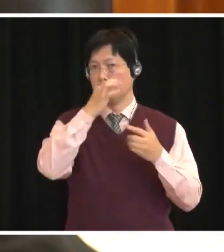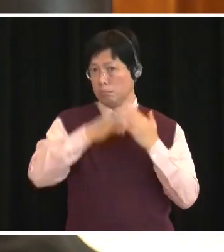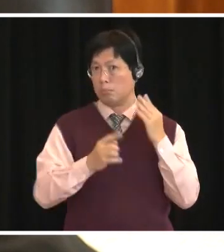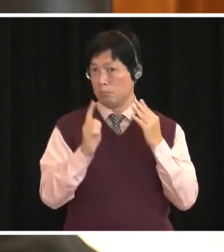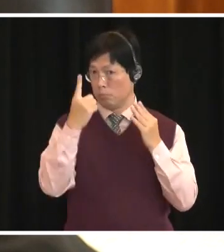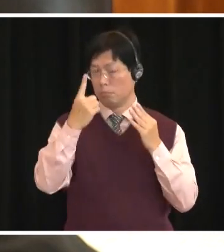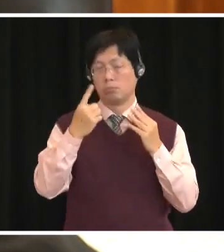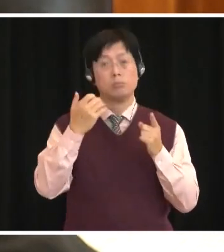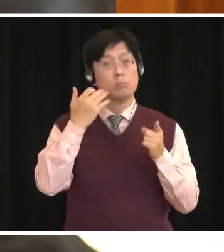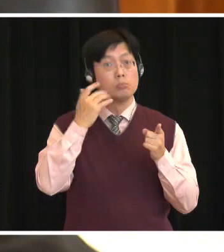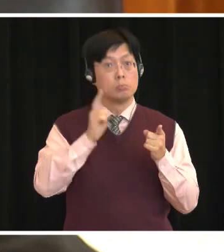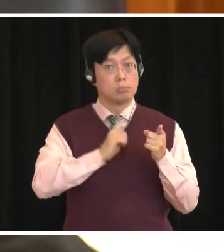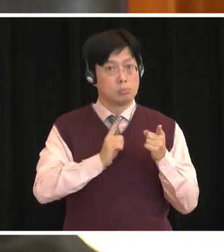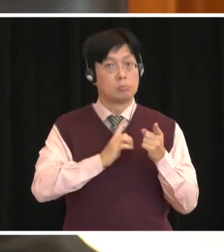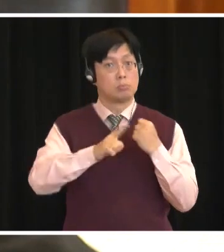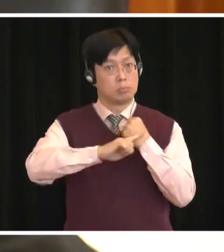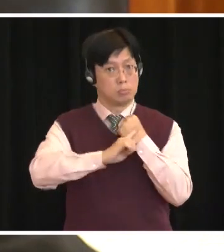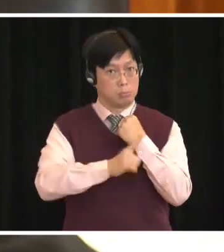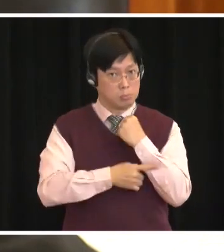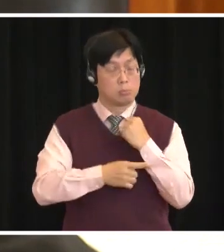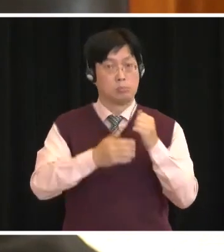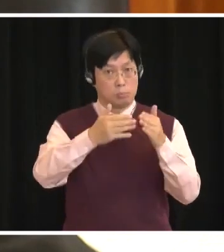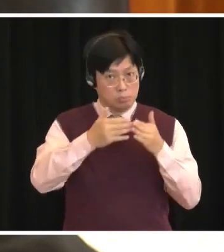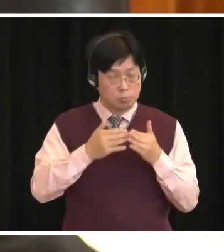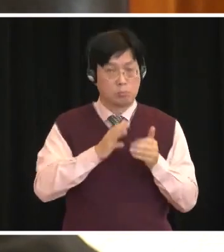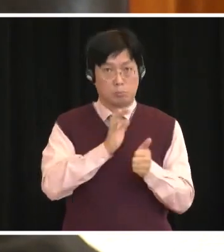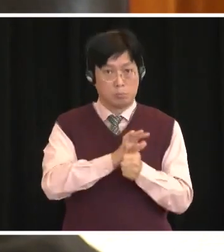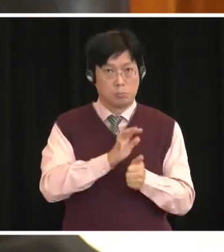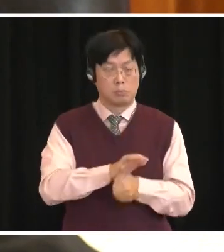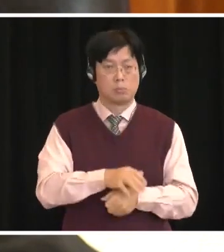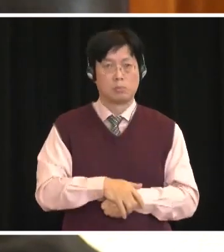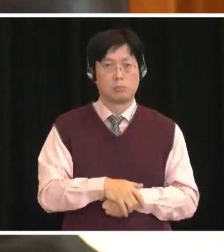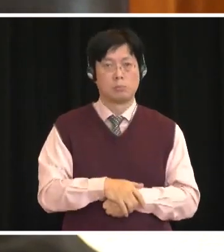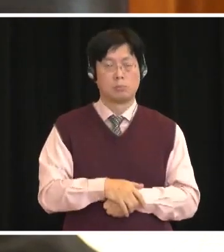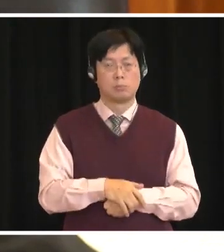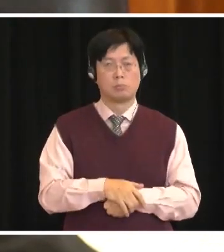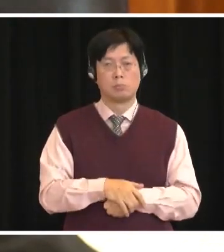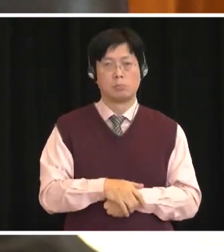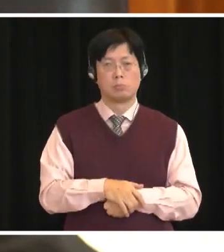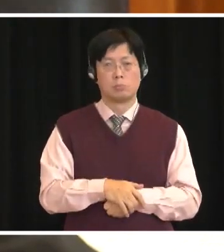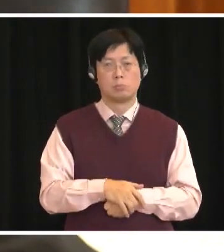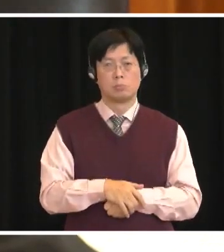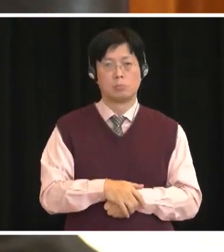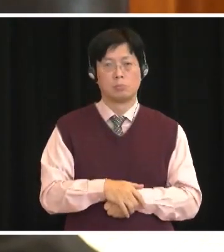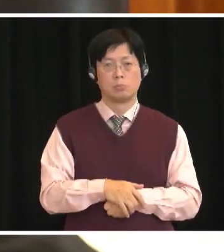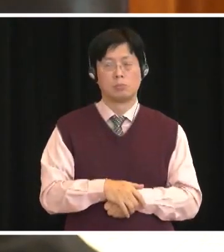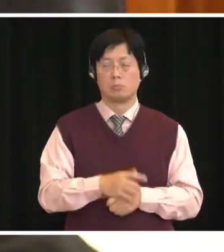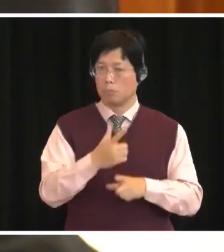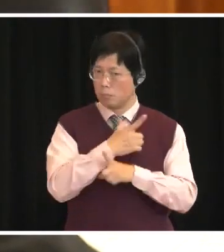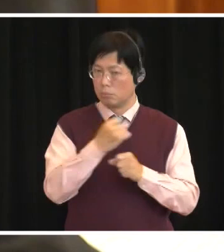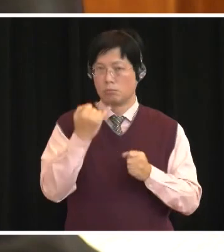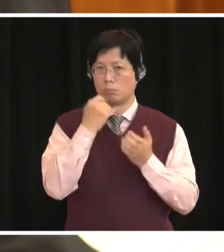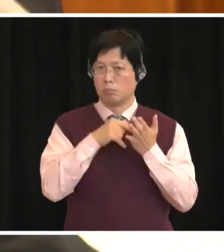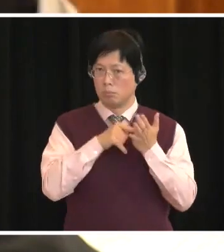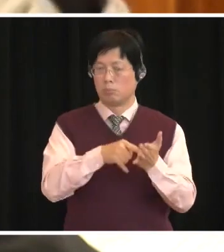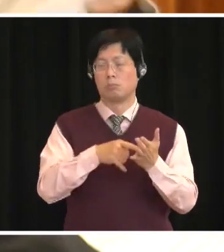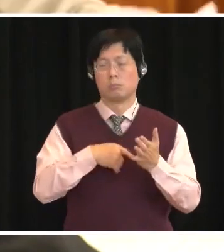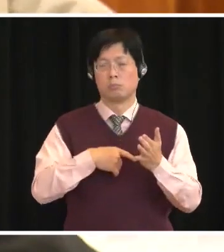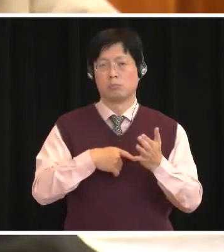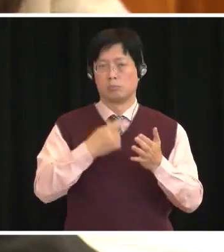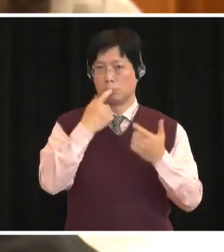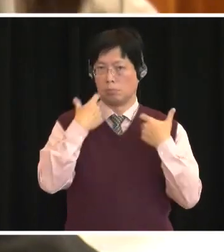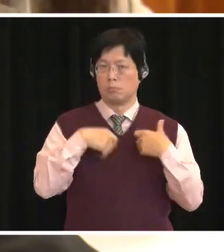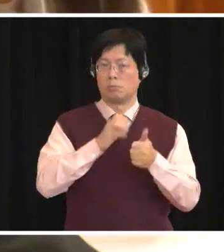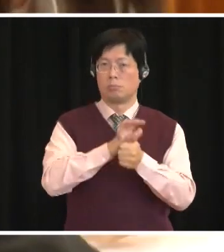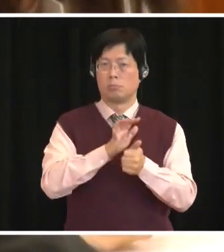provide special help to indigenous child. So there's no qualification required.